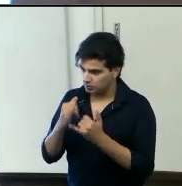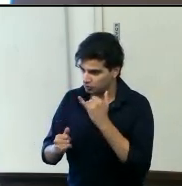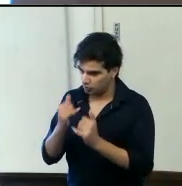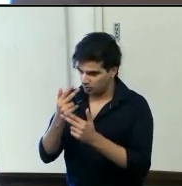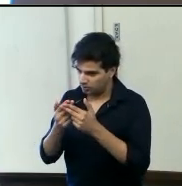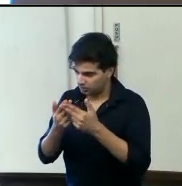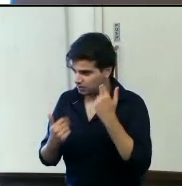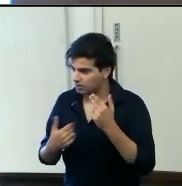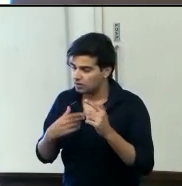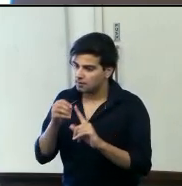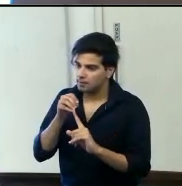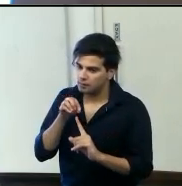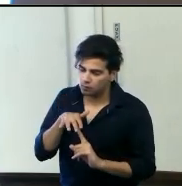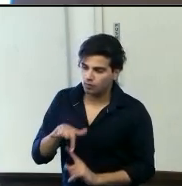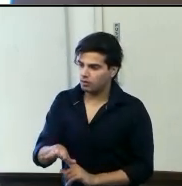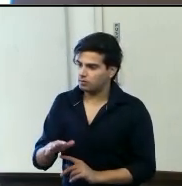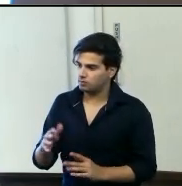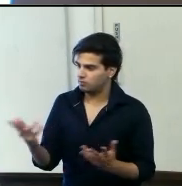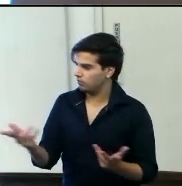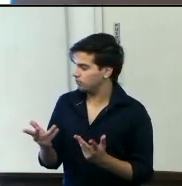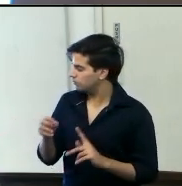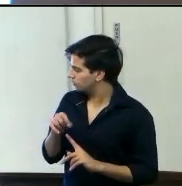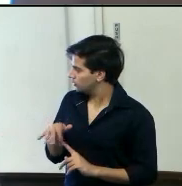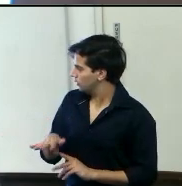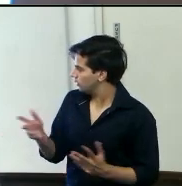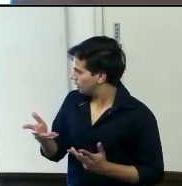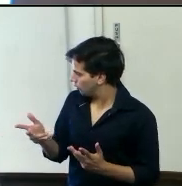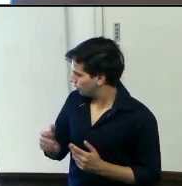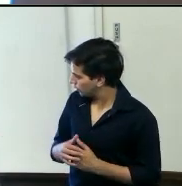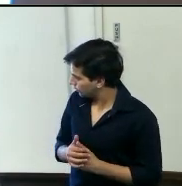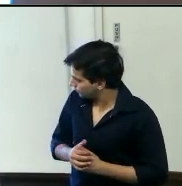influence in creating these visuals? Okay.